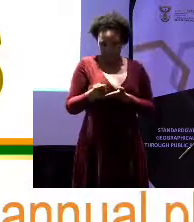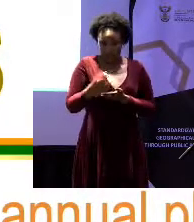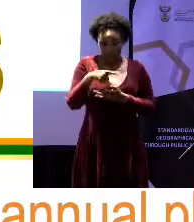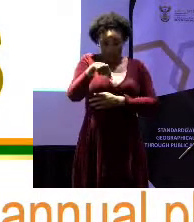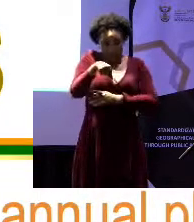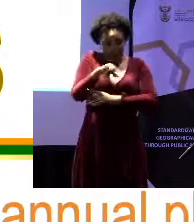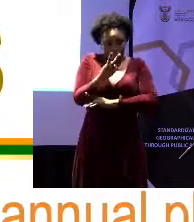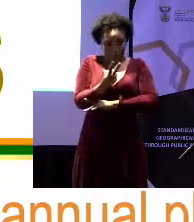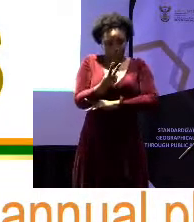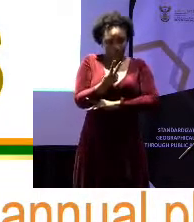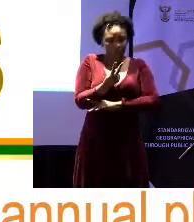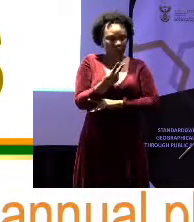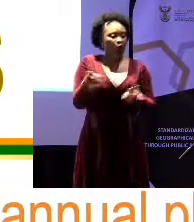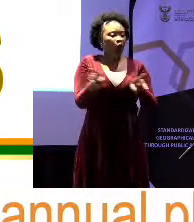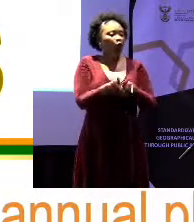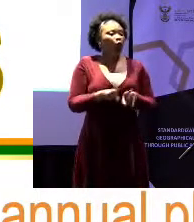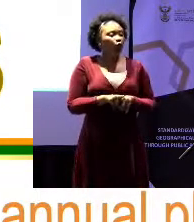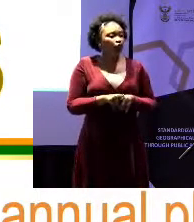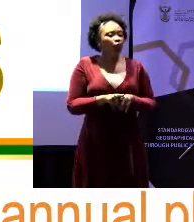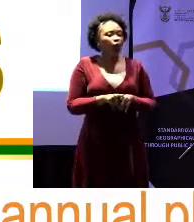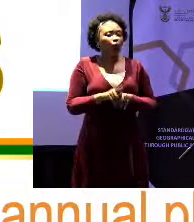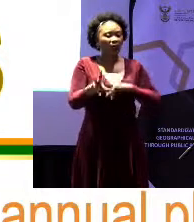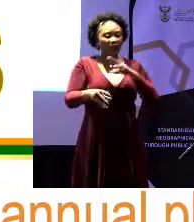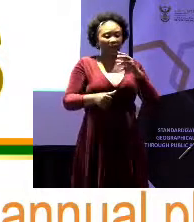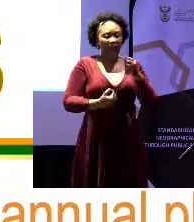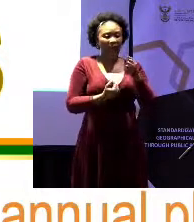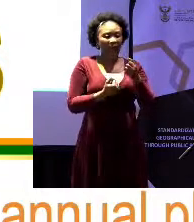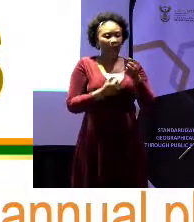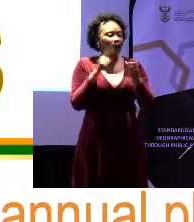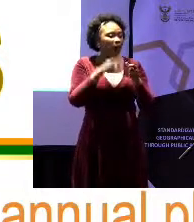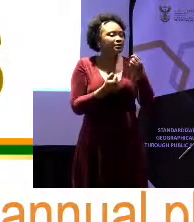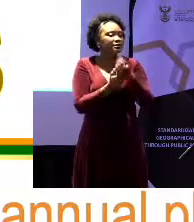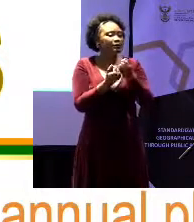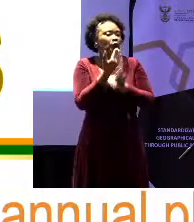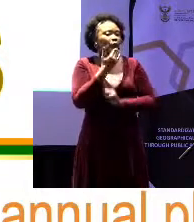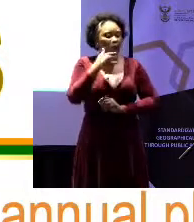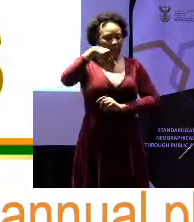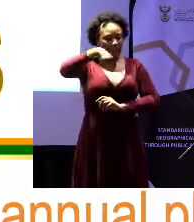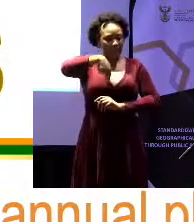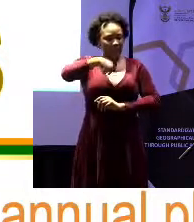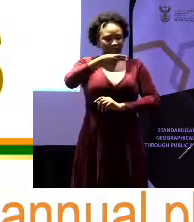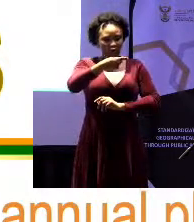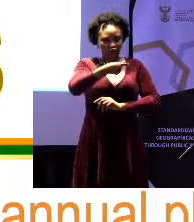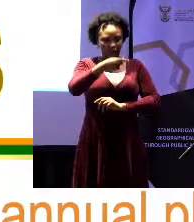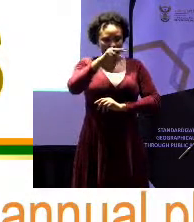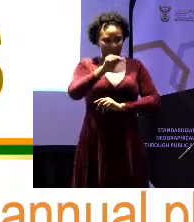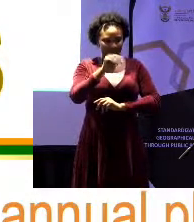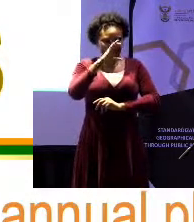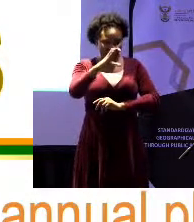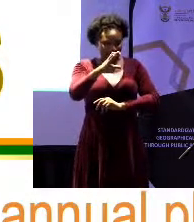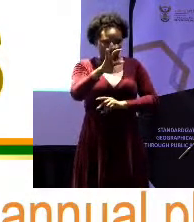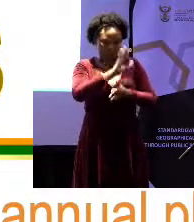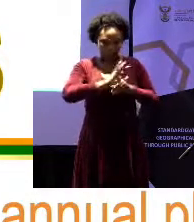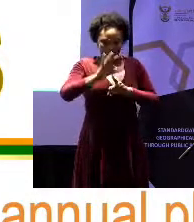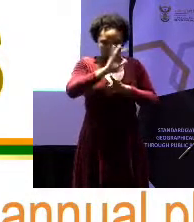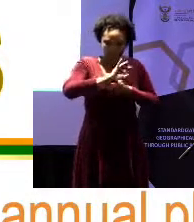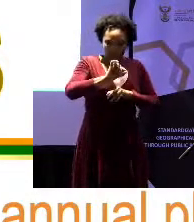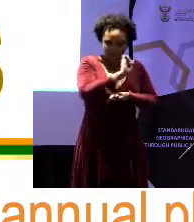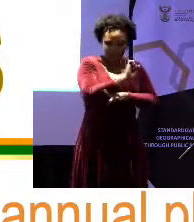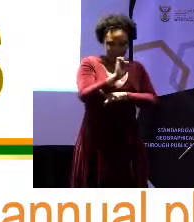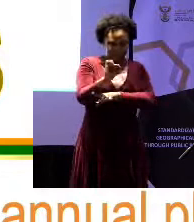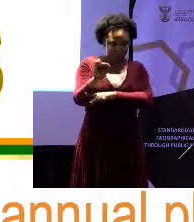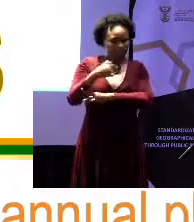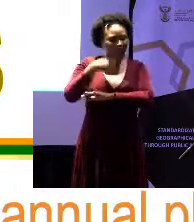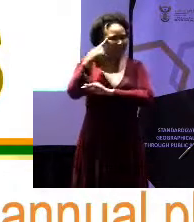Furthermore, on the functions is to assist the PGNCs in drafting provincial annual plans. I think that is